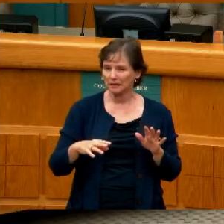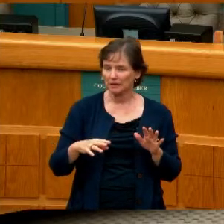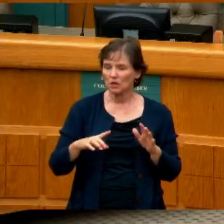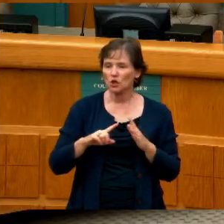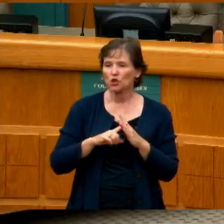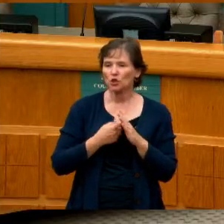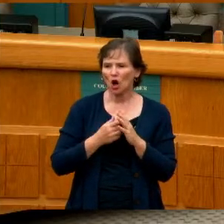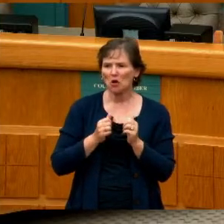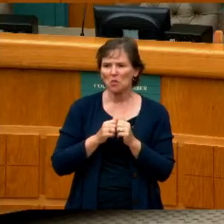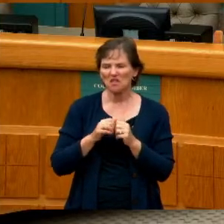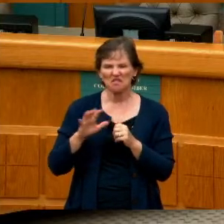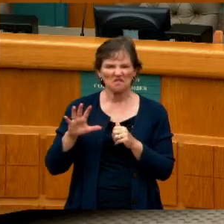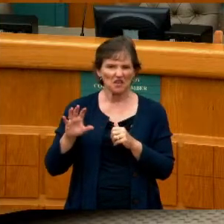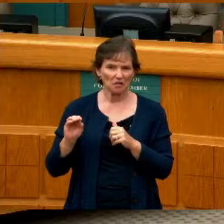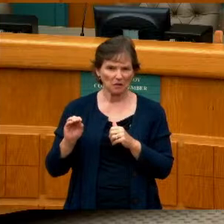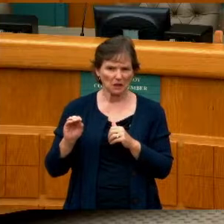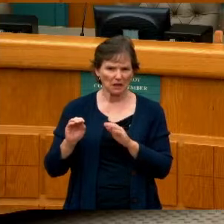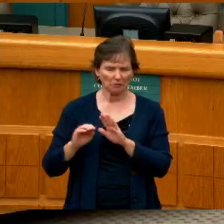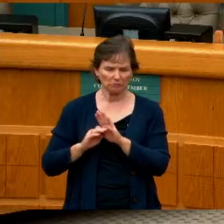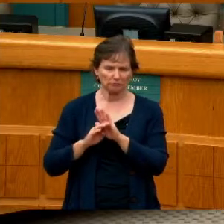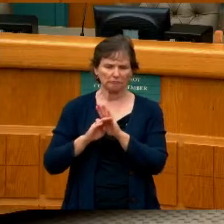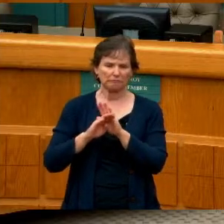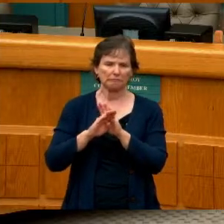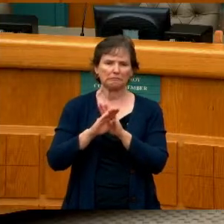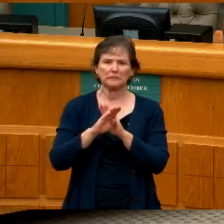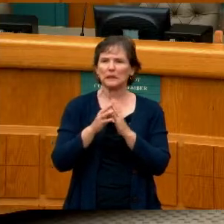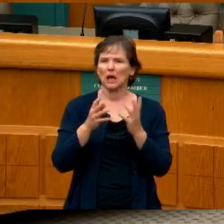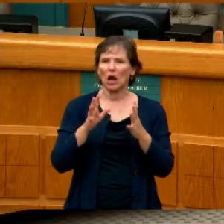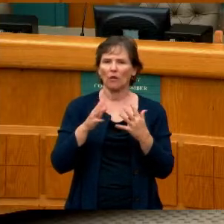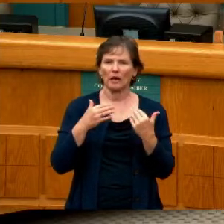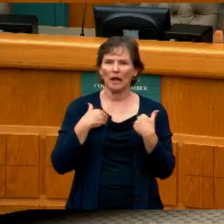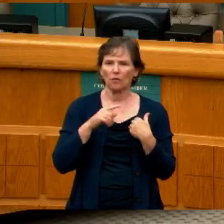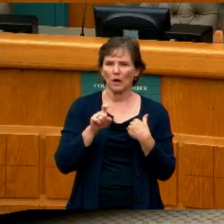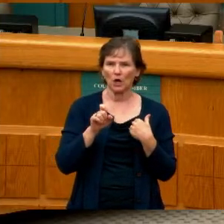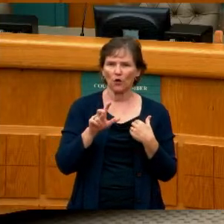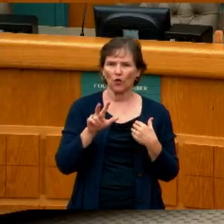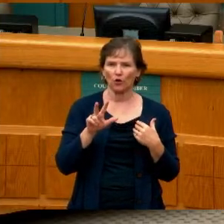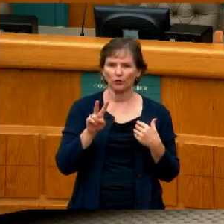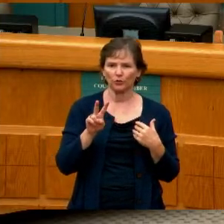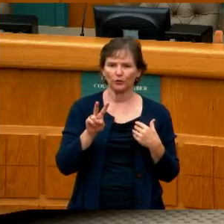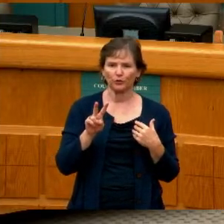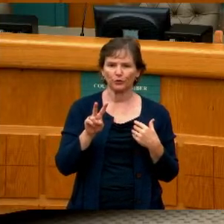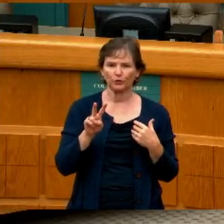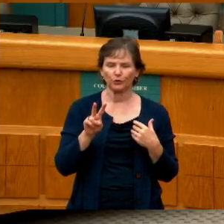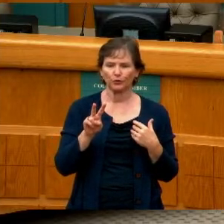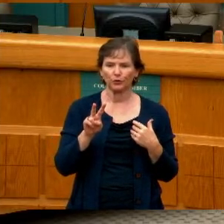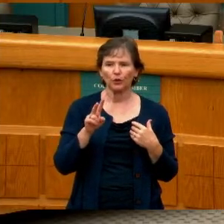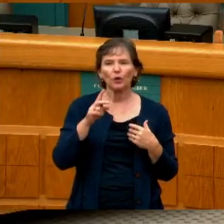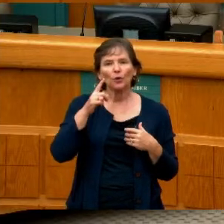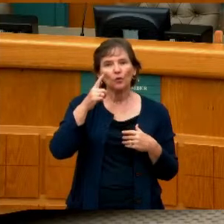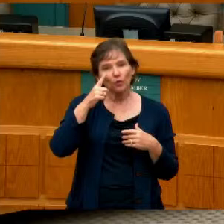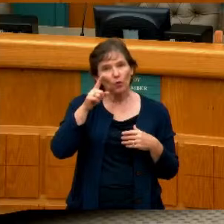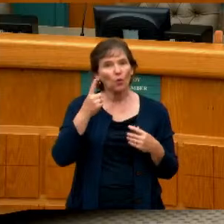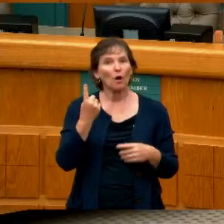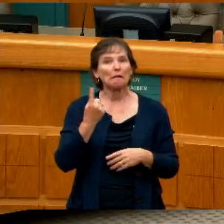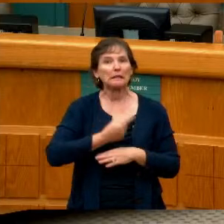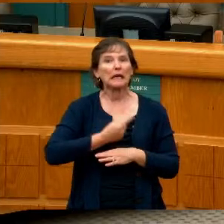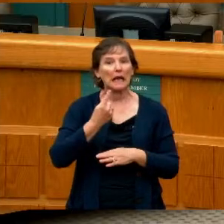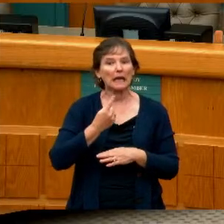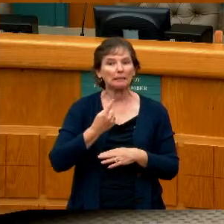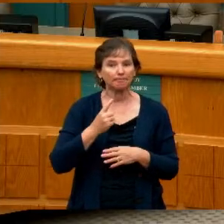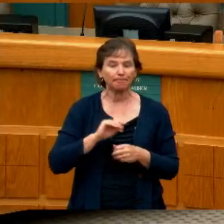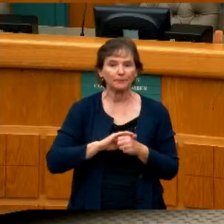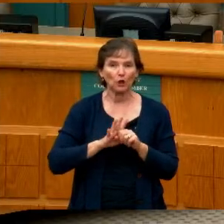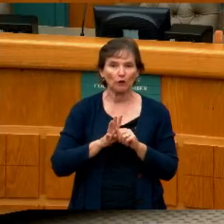and we were trying to get below that before this second wave started coming. And so we started at a baseline of 50, and we're already